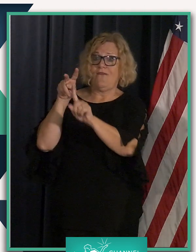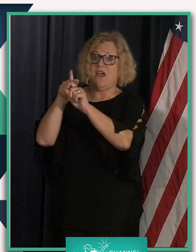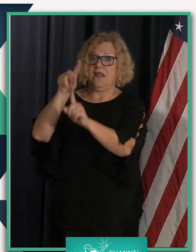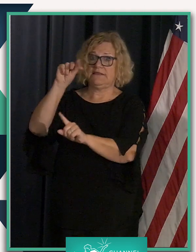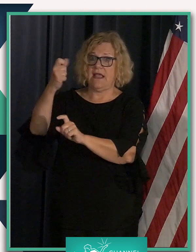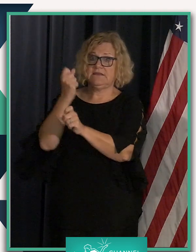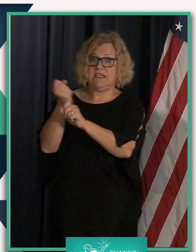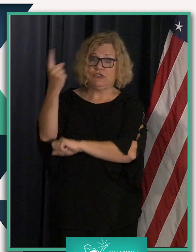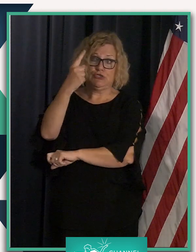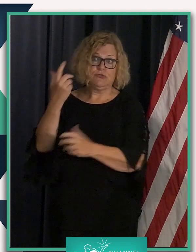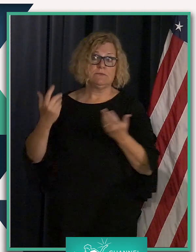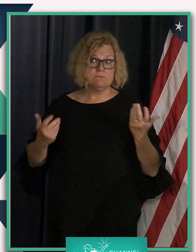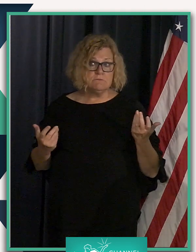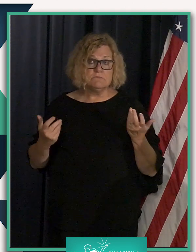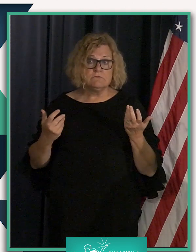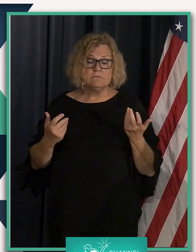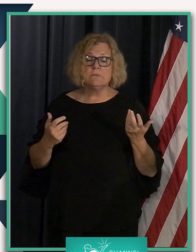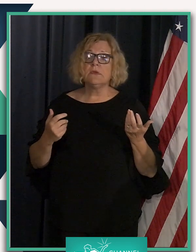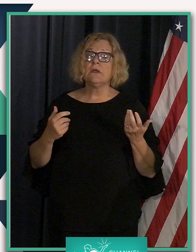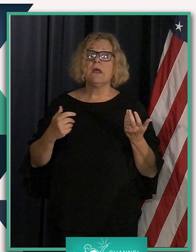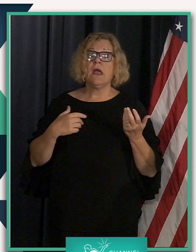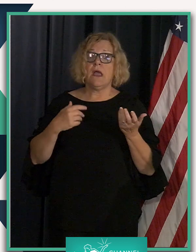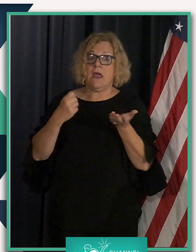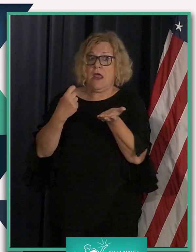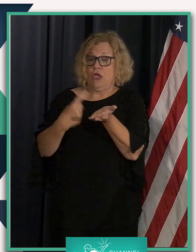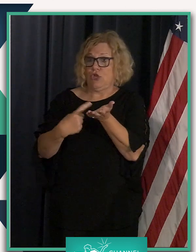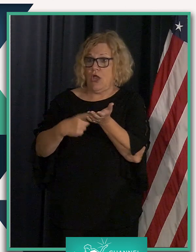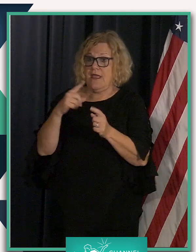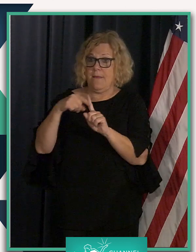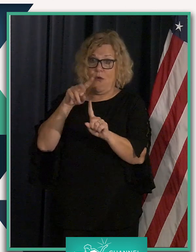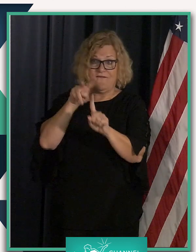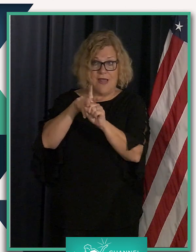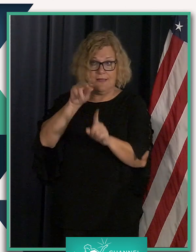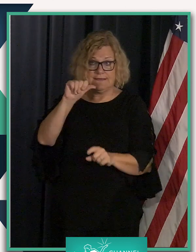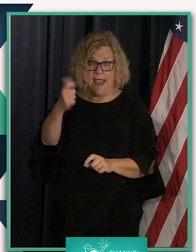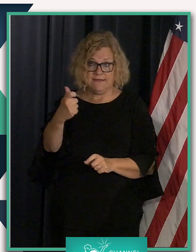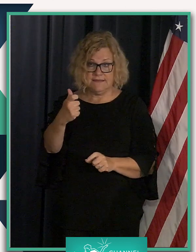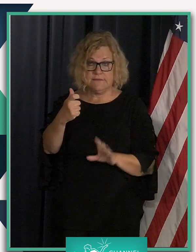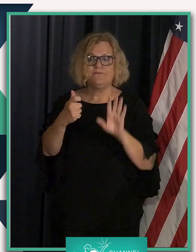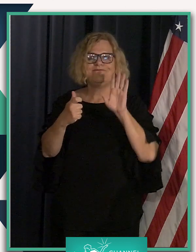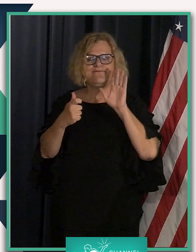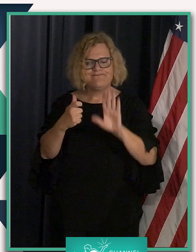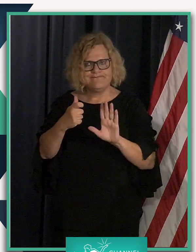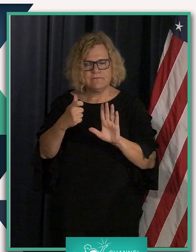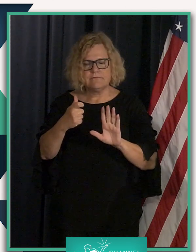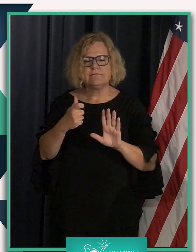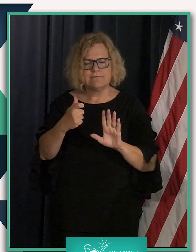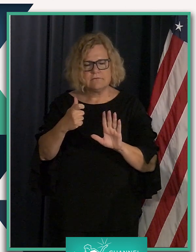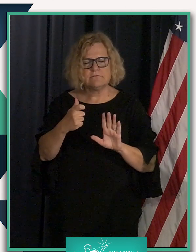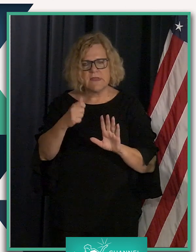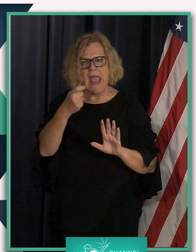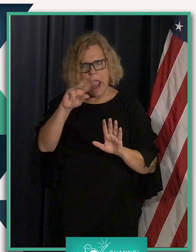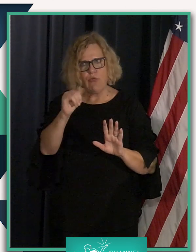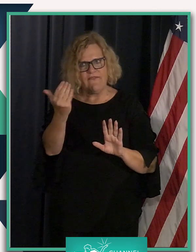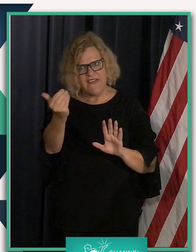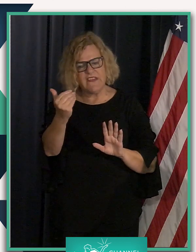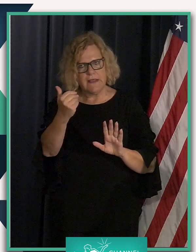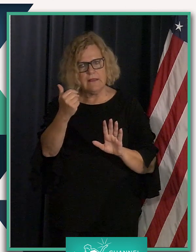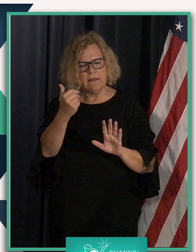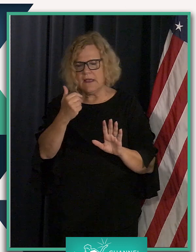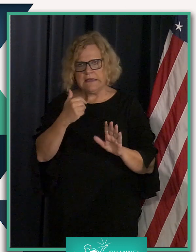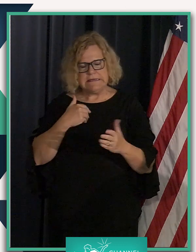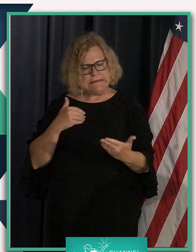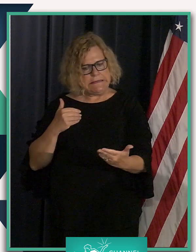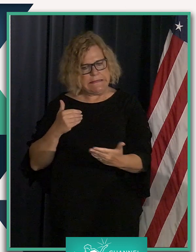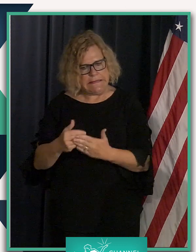your taxes. And I want to talk a minute about filing your tax return. If you're like me, normally it's April 15th, I'm right up against